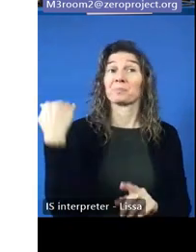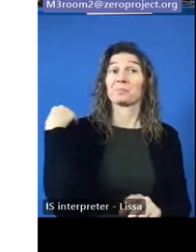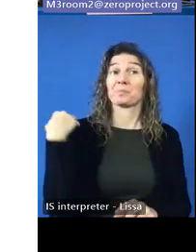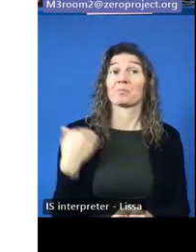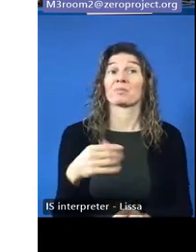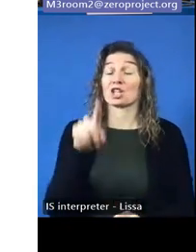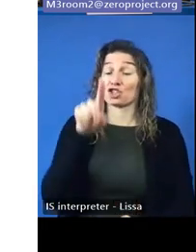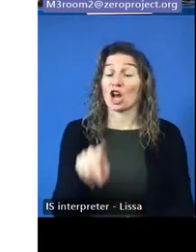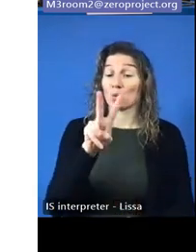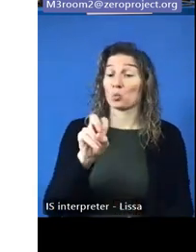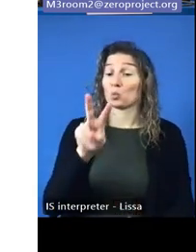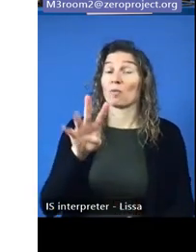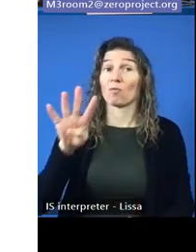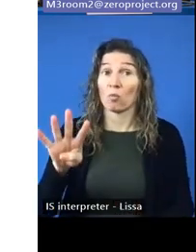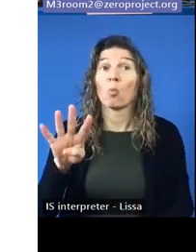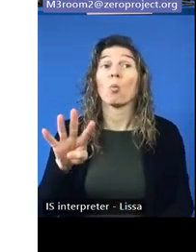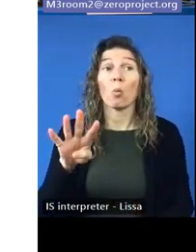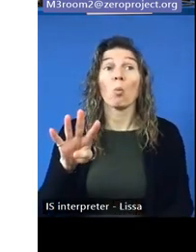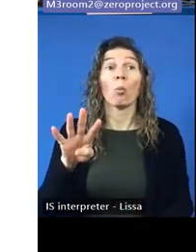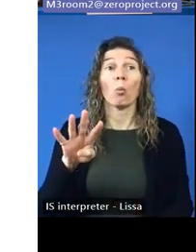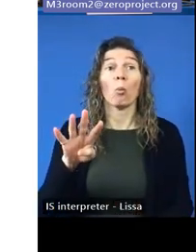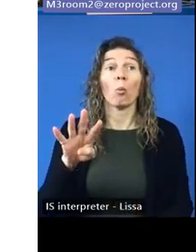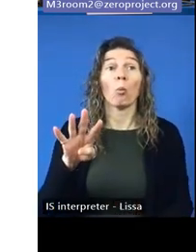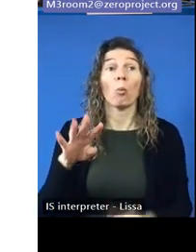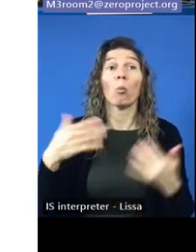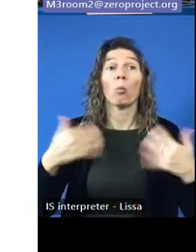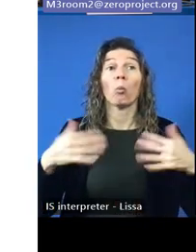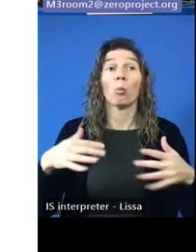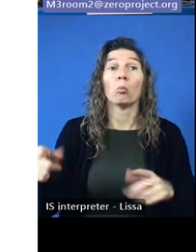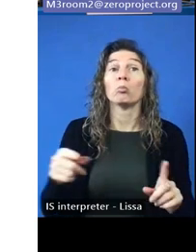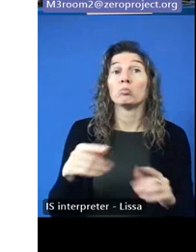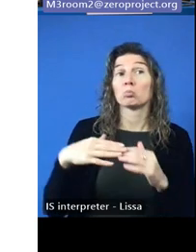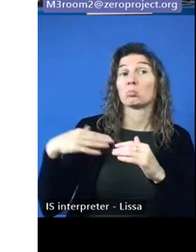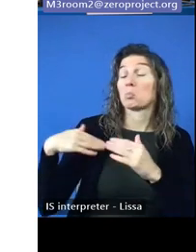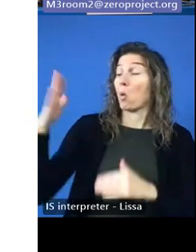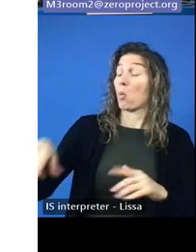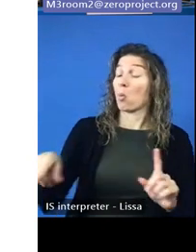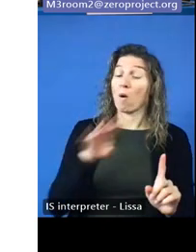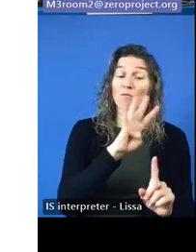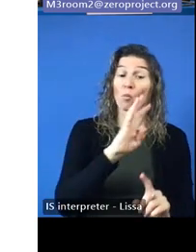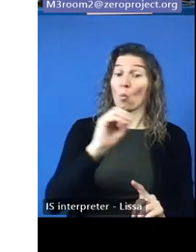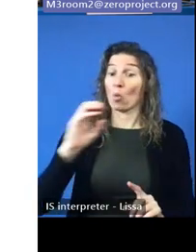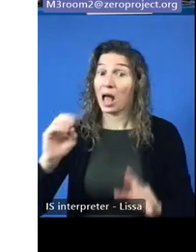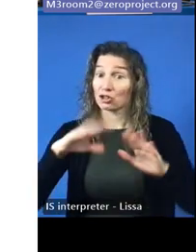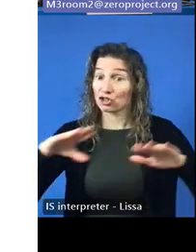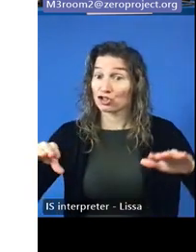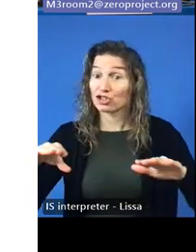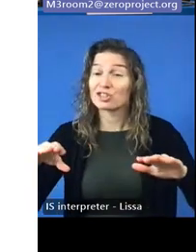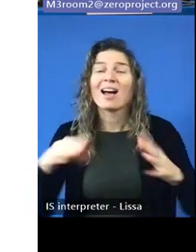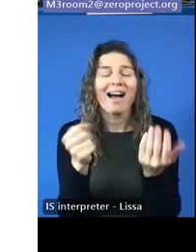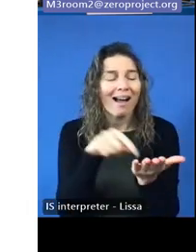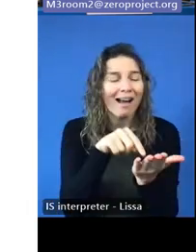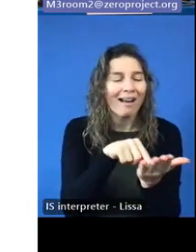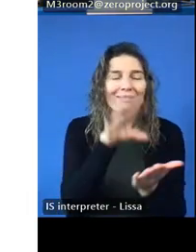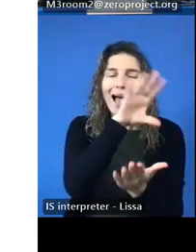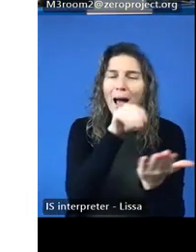than 4,000 children who've been assessed in Count Me In, and we continue to see that number increase each